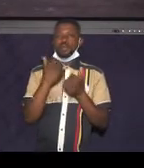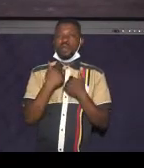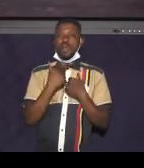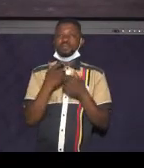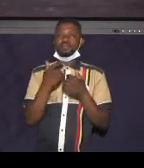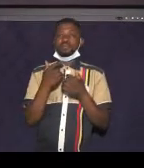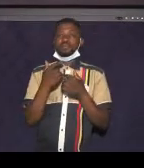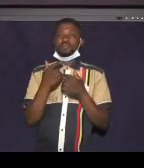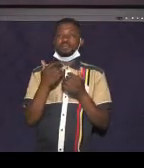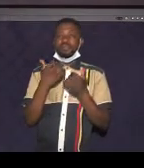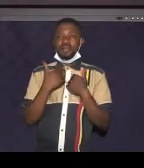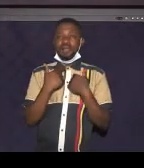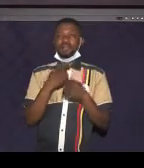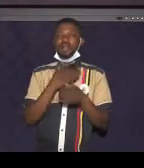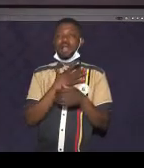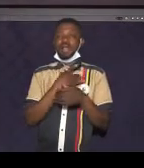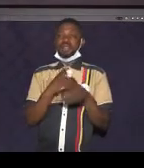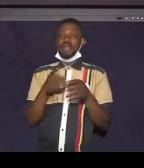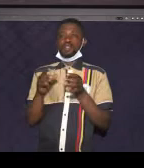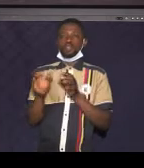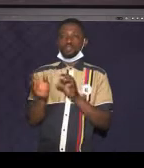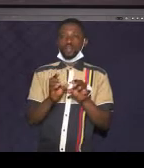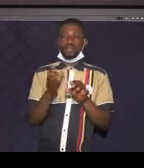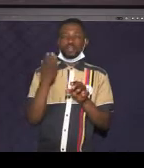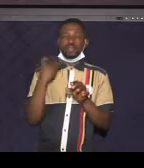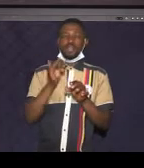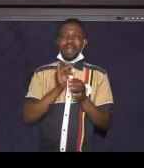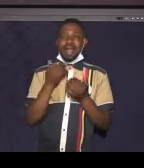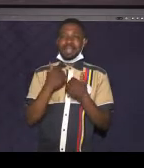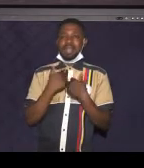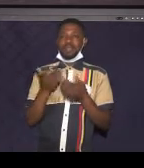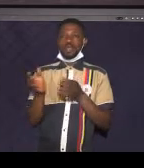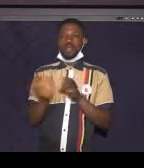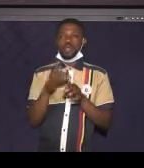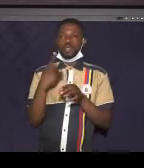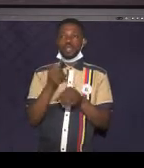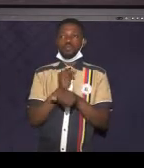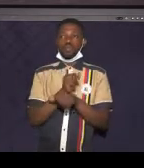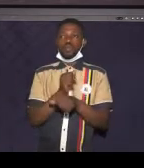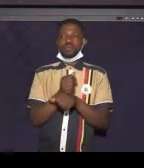done. Have plus done. I have done the work.